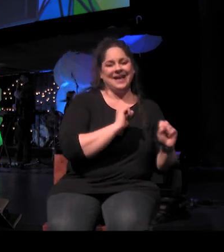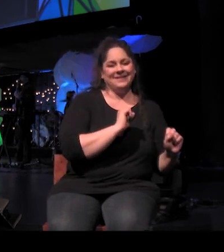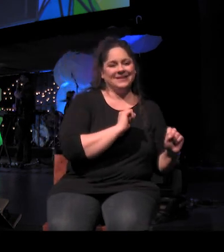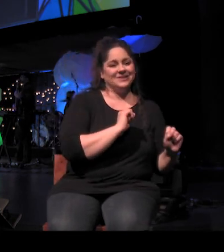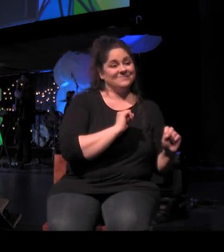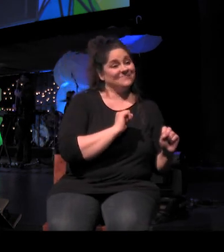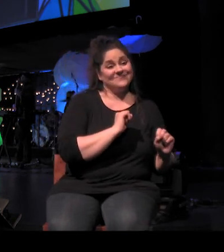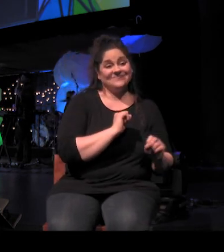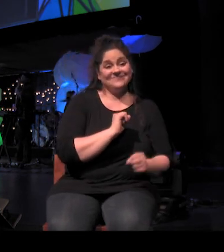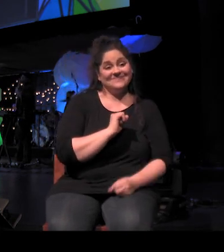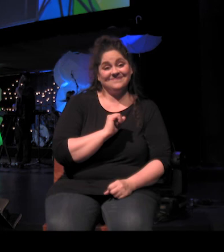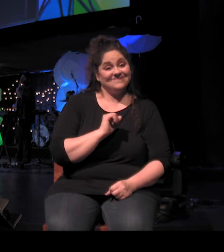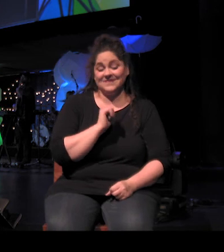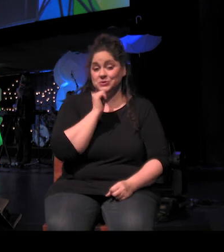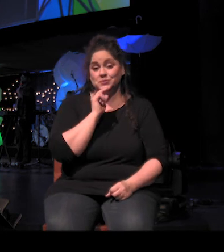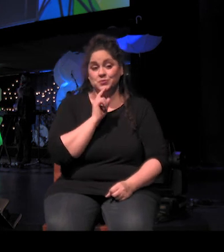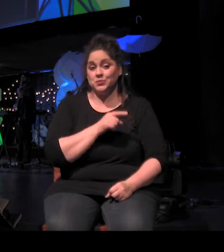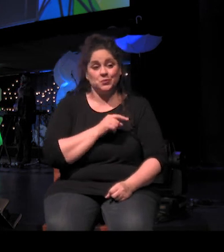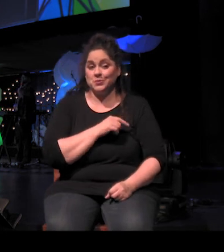That's not true.